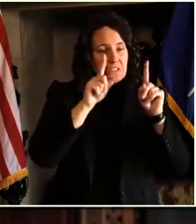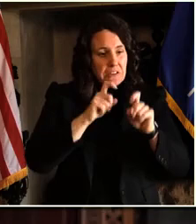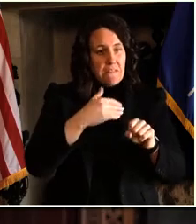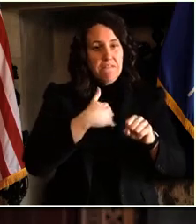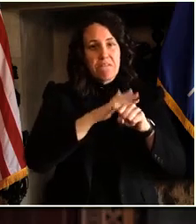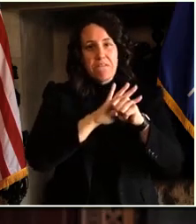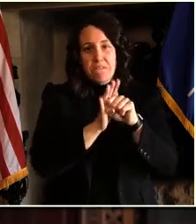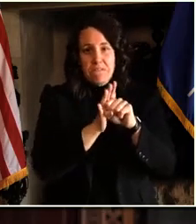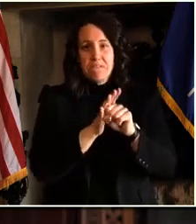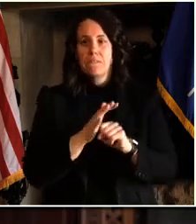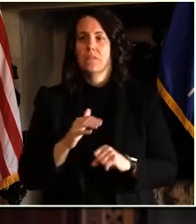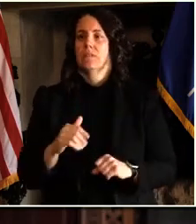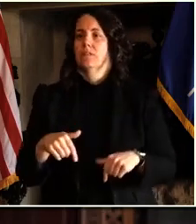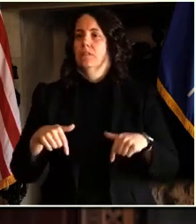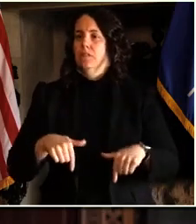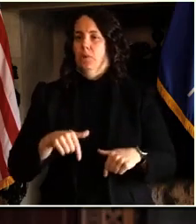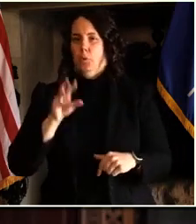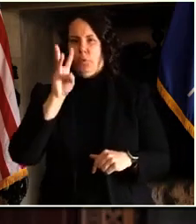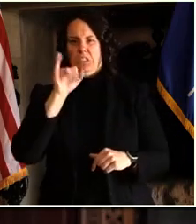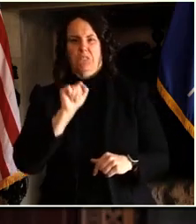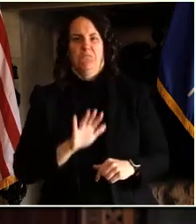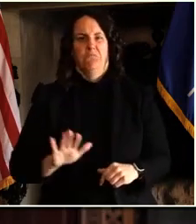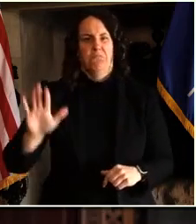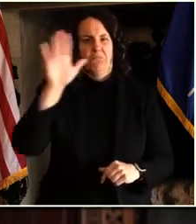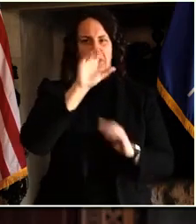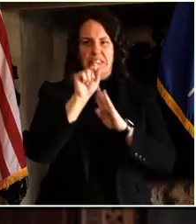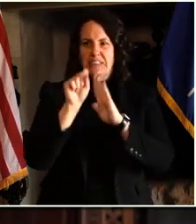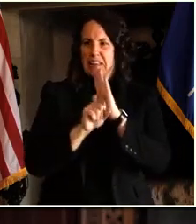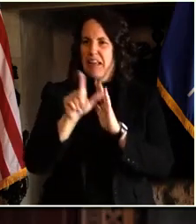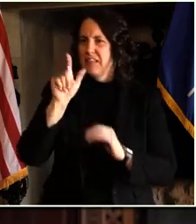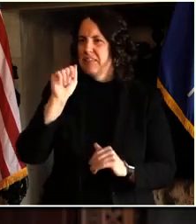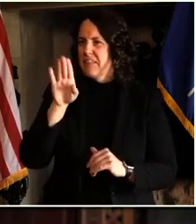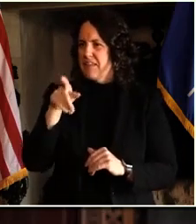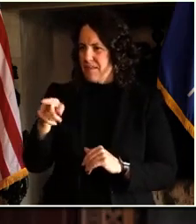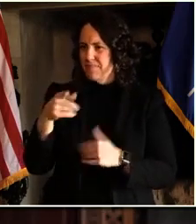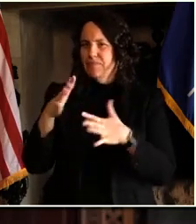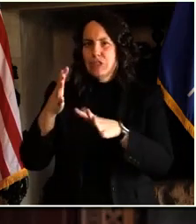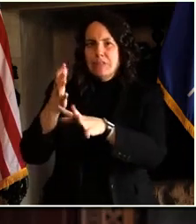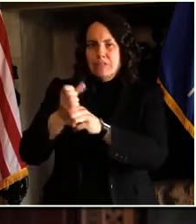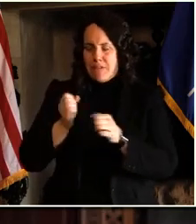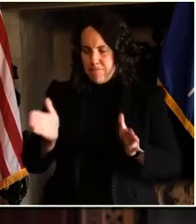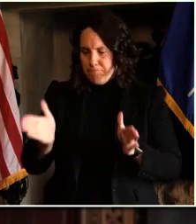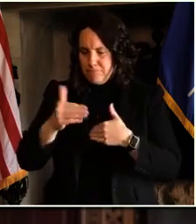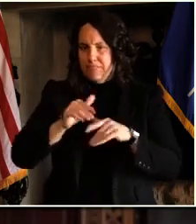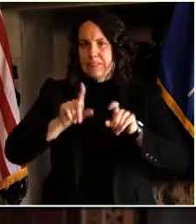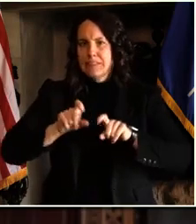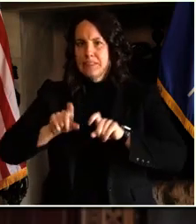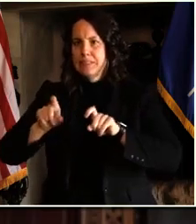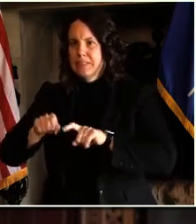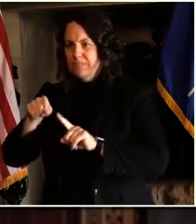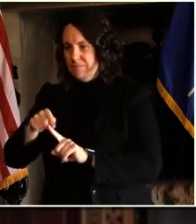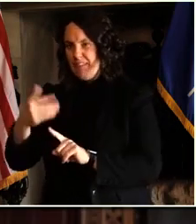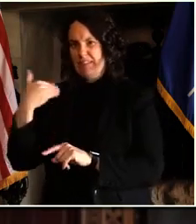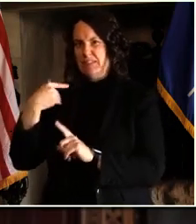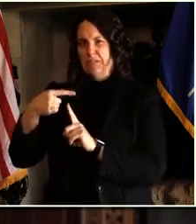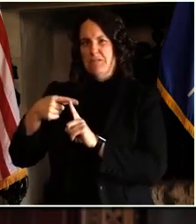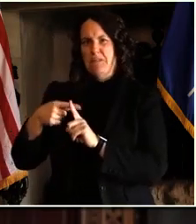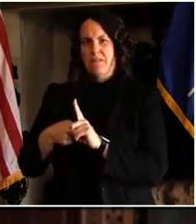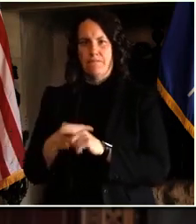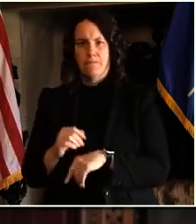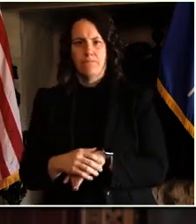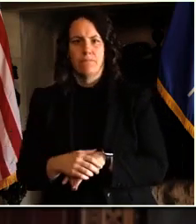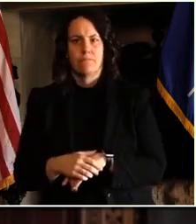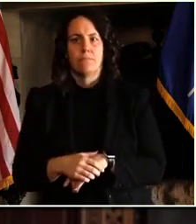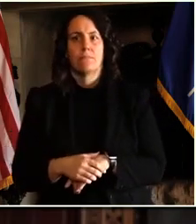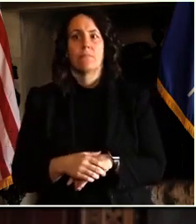from CDC to begin running COVID-19 tests here in the state of Wisconsin. They were quickly joined by the Milwaukee Health